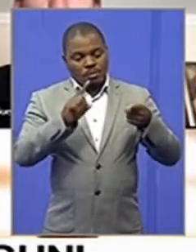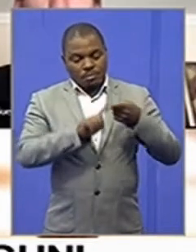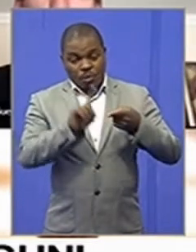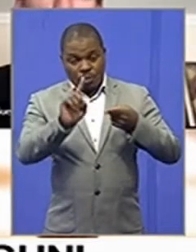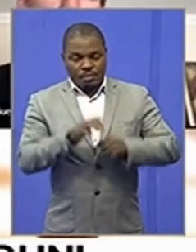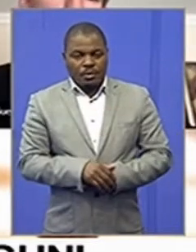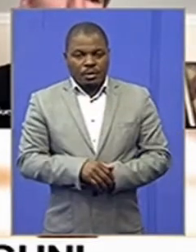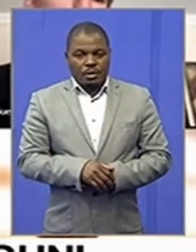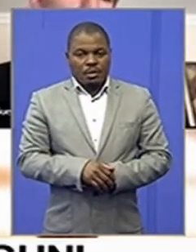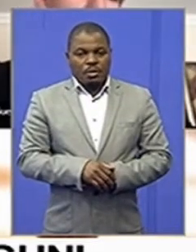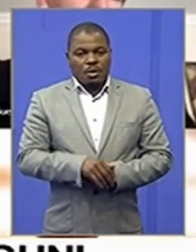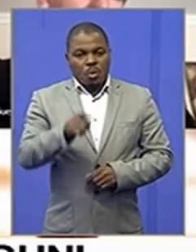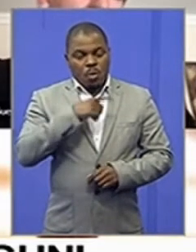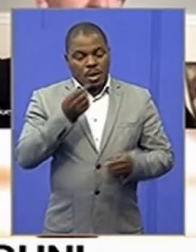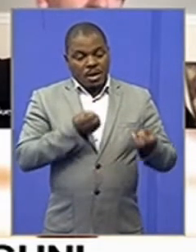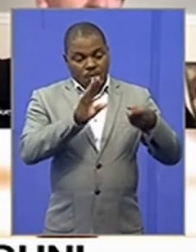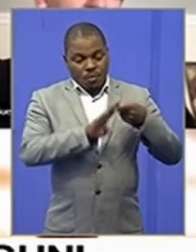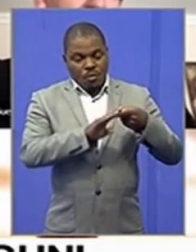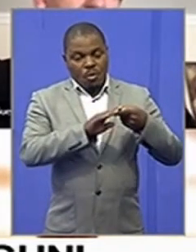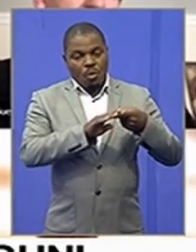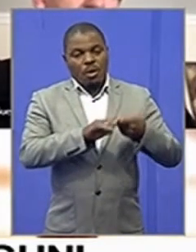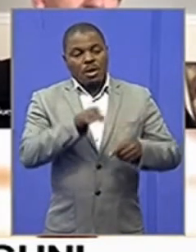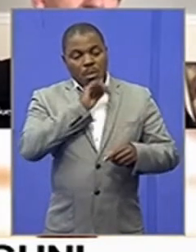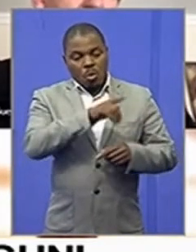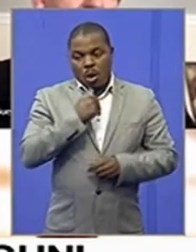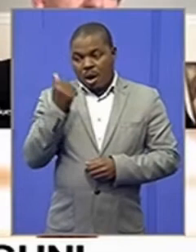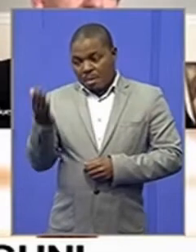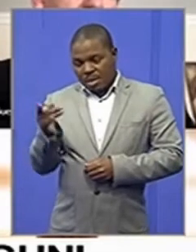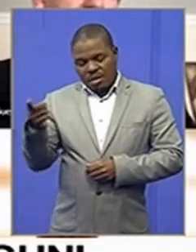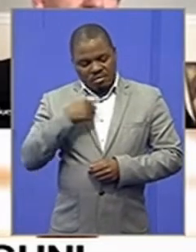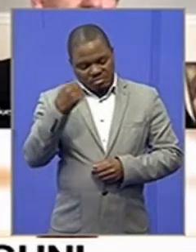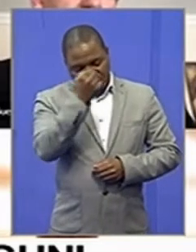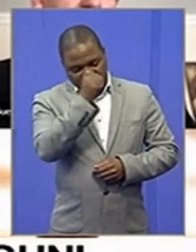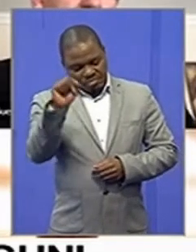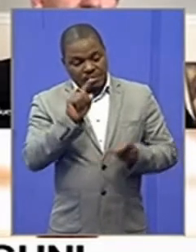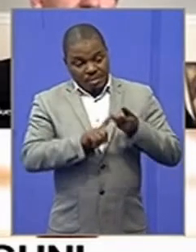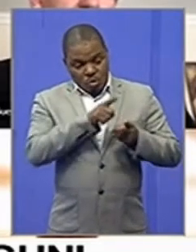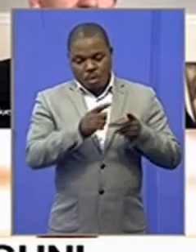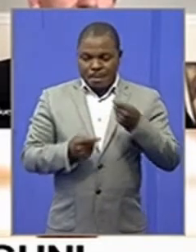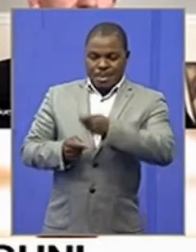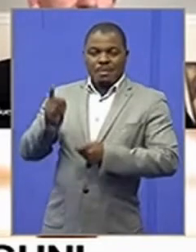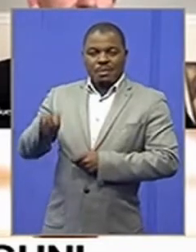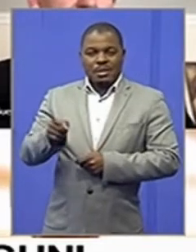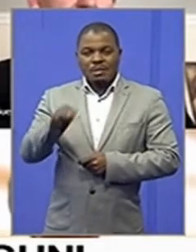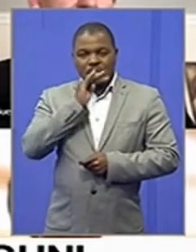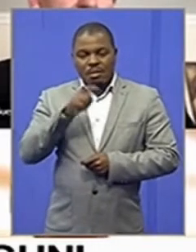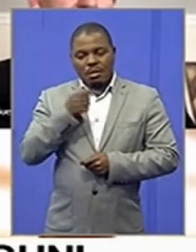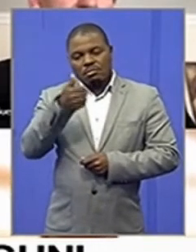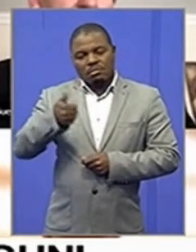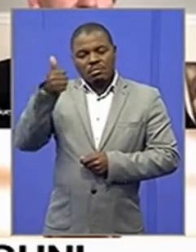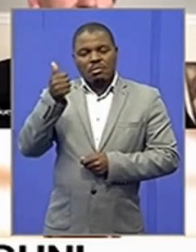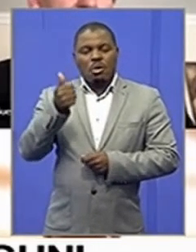order shall issue. The application is dismissed with such costs to include those occasioned by the employment of senior